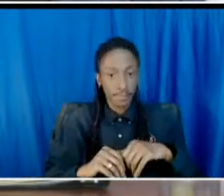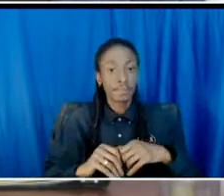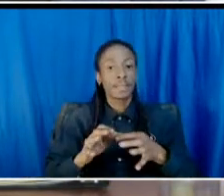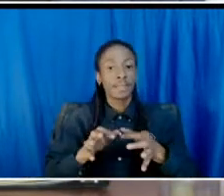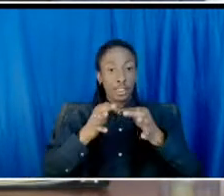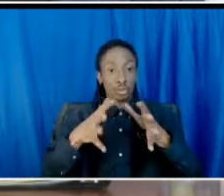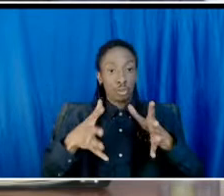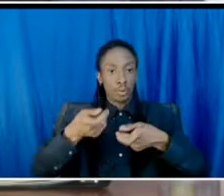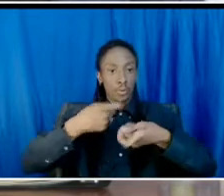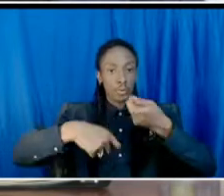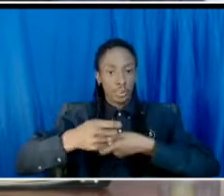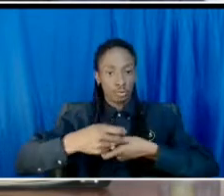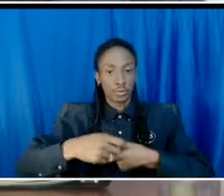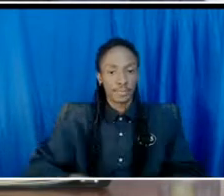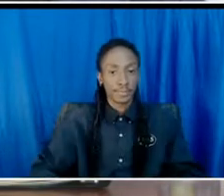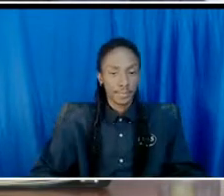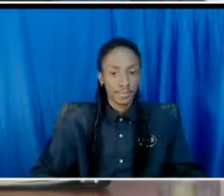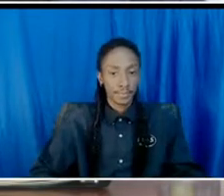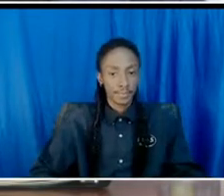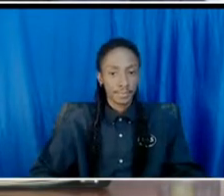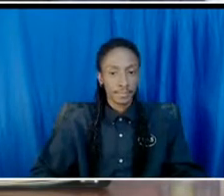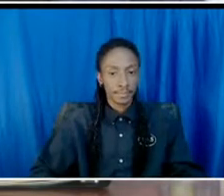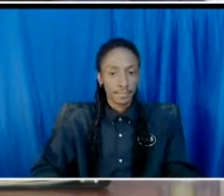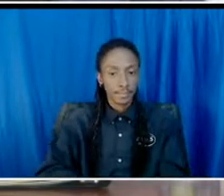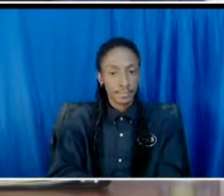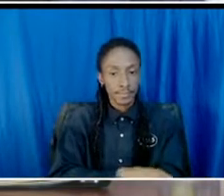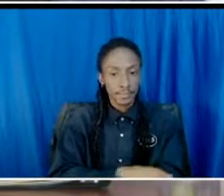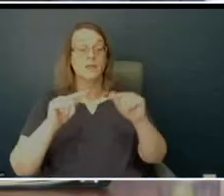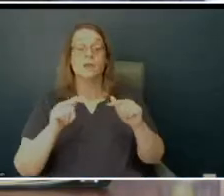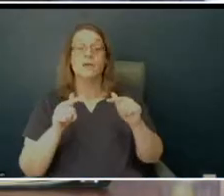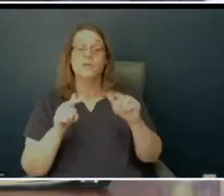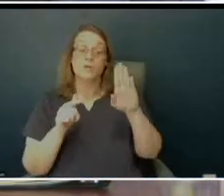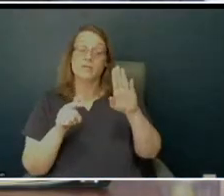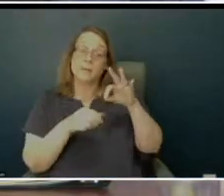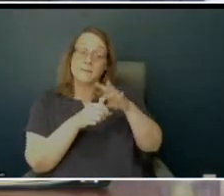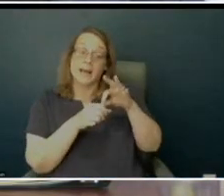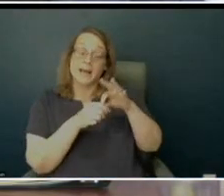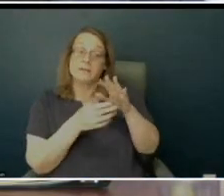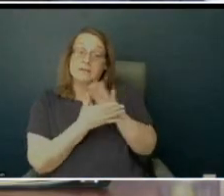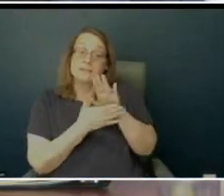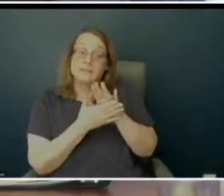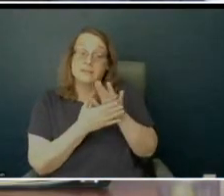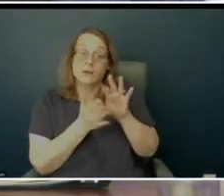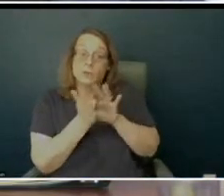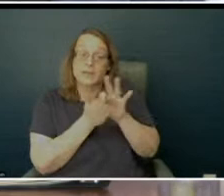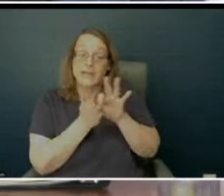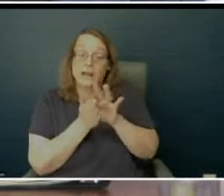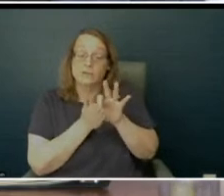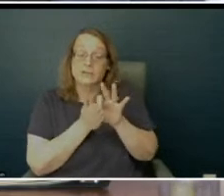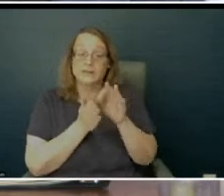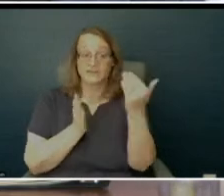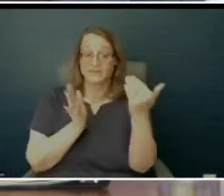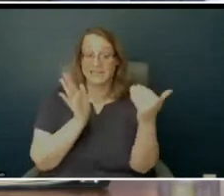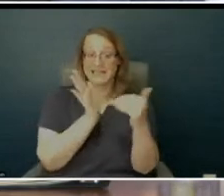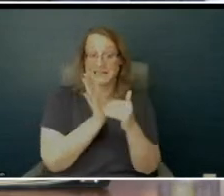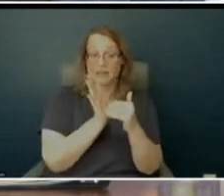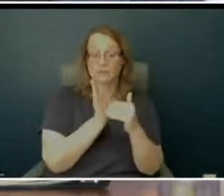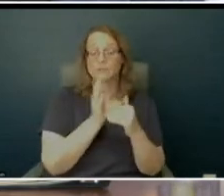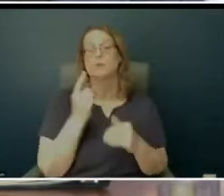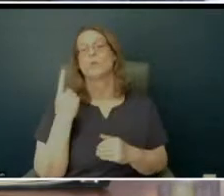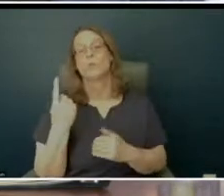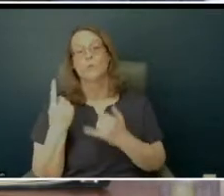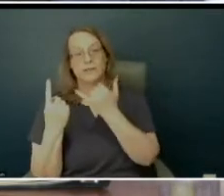that were actually counted by the machine, more than 15,000, there was one error, one ballot. And I did a